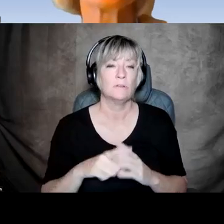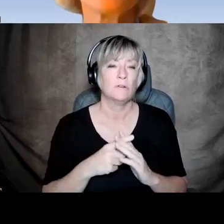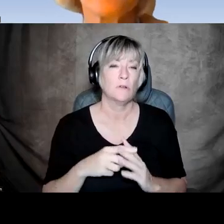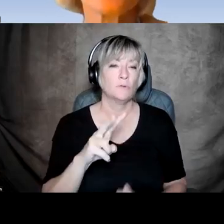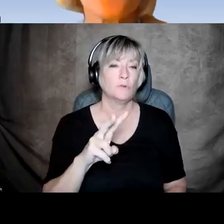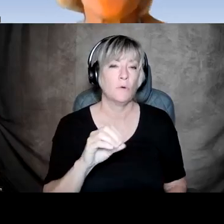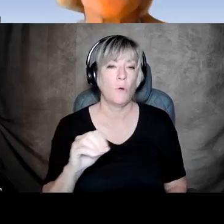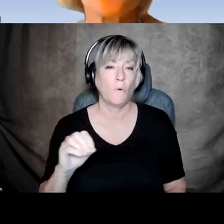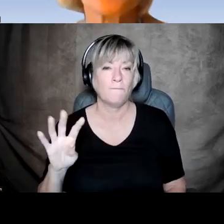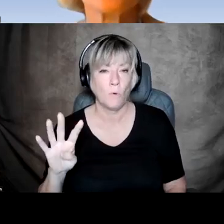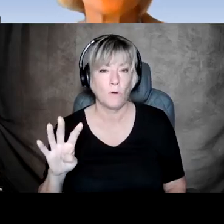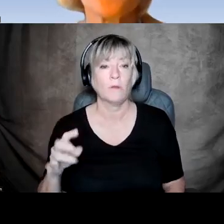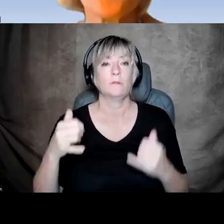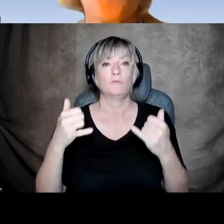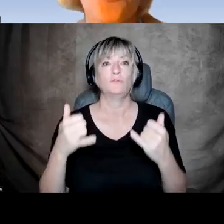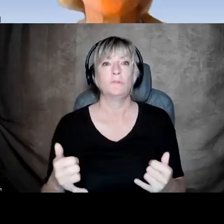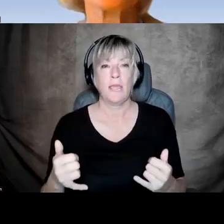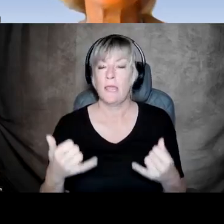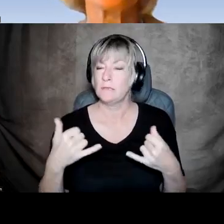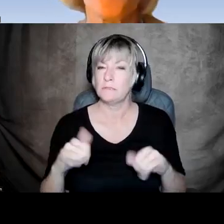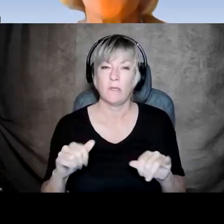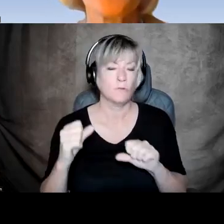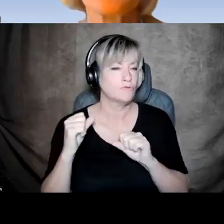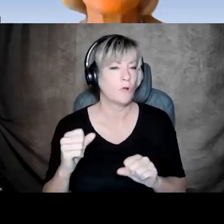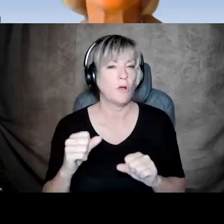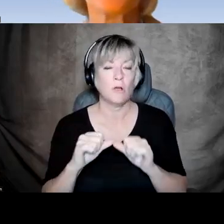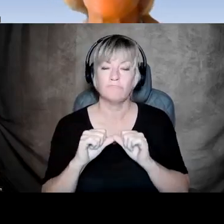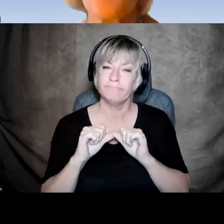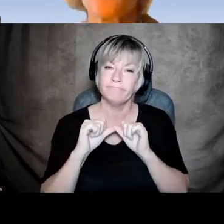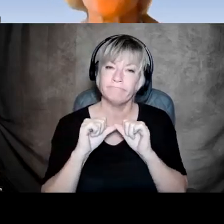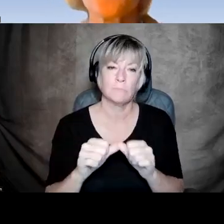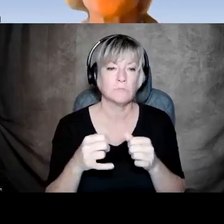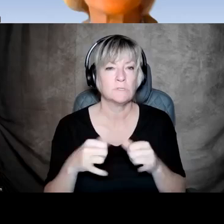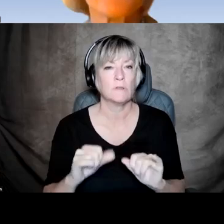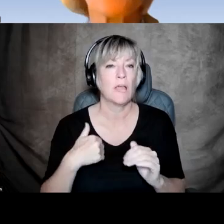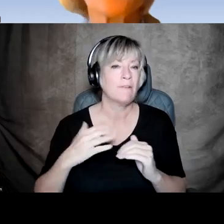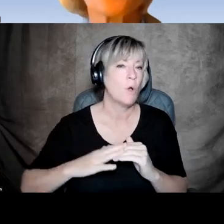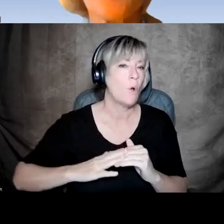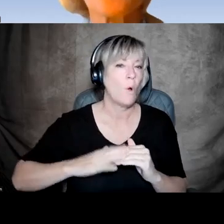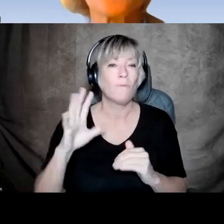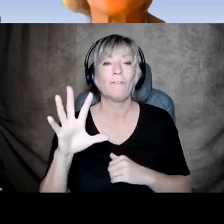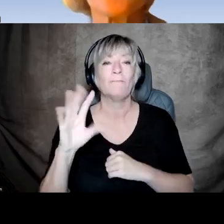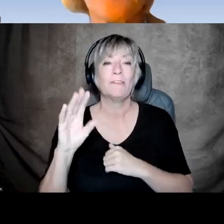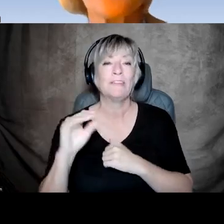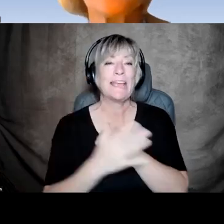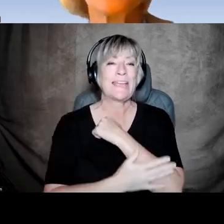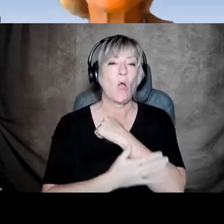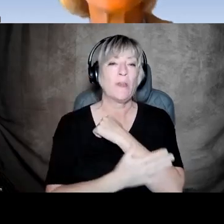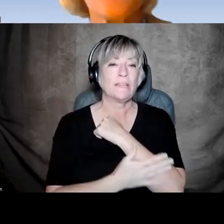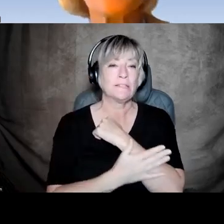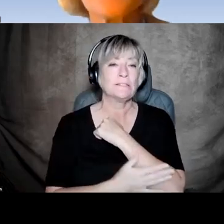2004. Today, this coalition is still strong. It's still going. We have over 50 counties throughout our